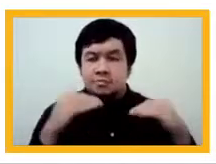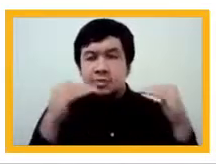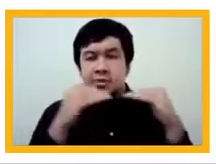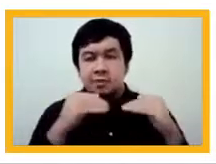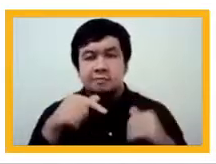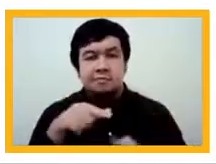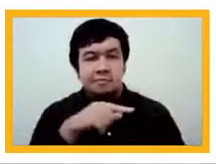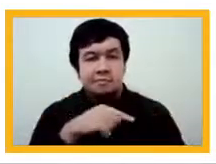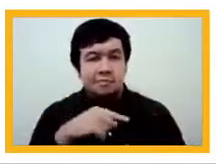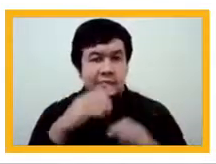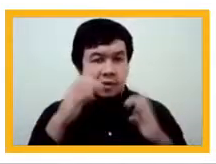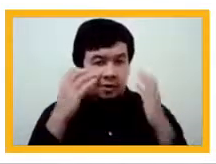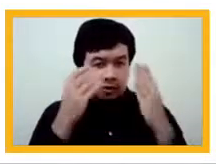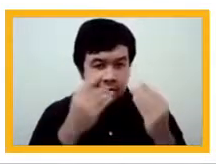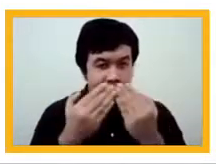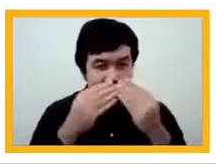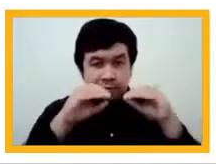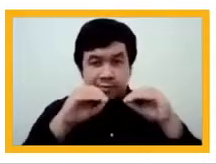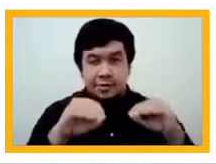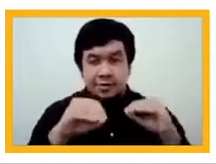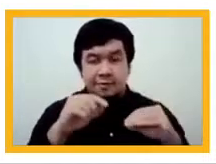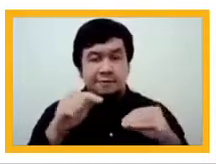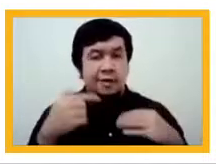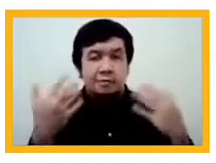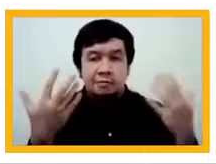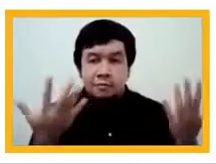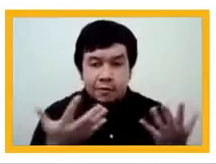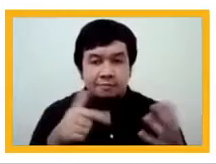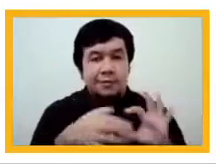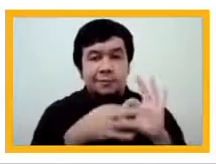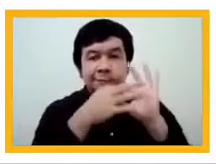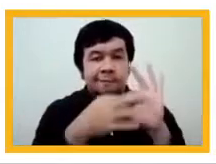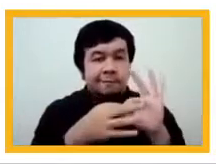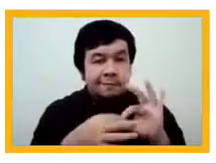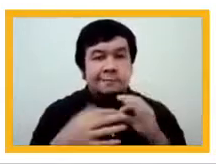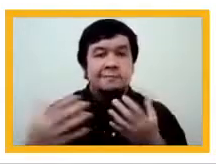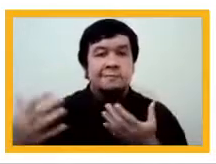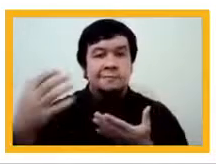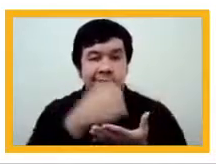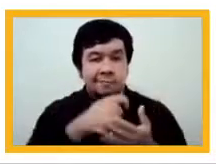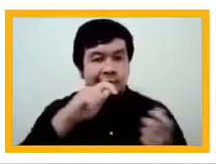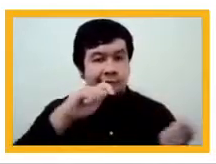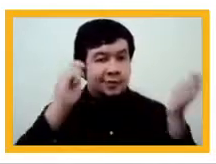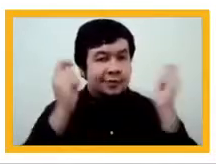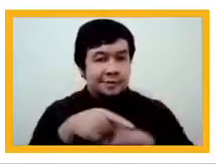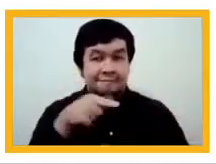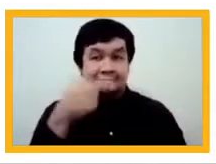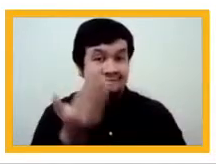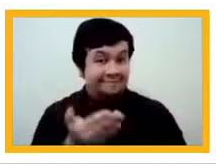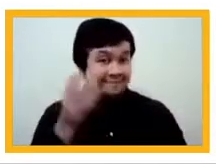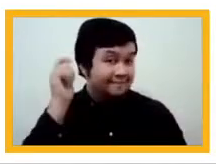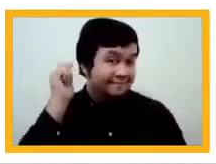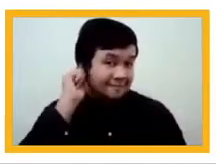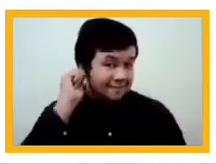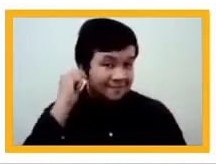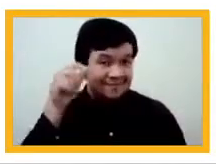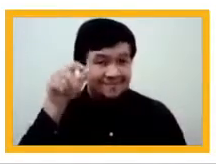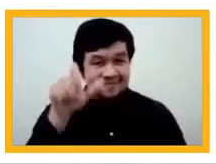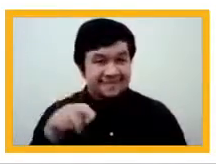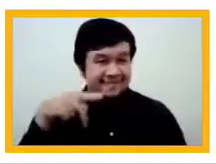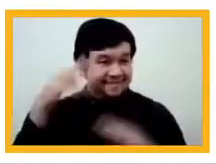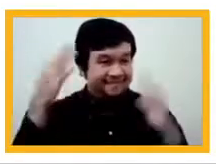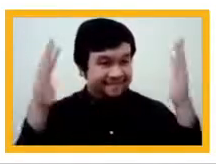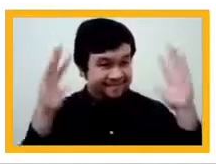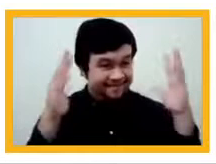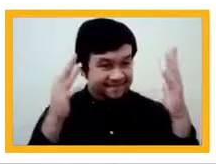to take advantage of all of these changes. So Ibu Paulina, over to you, please. Thank you, Susann.